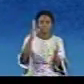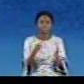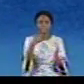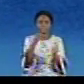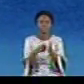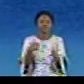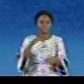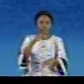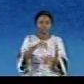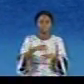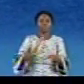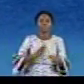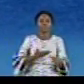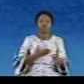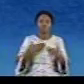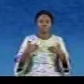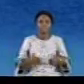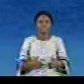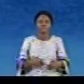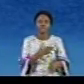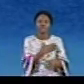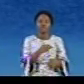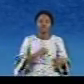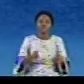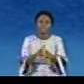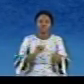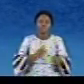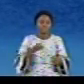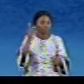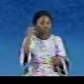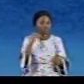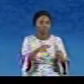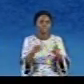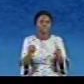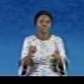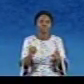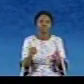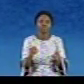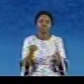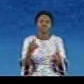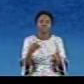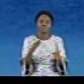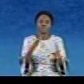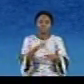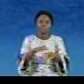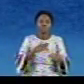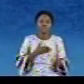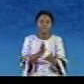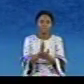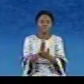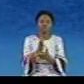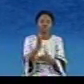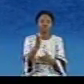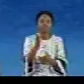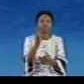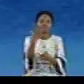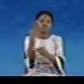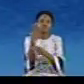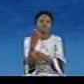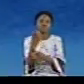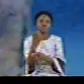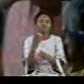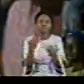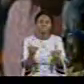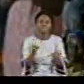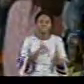before so as i was doing it i was feeling a sharpie at my right hand's eye so i could not feel the pain any longer i've come to thank the lord almighty and